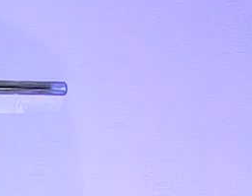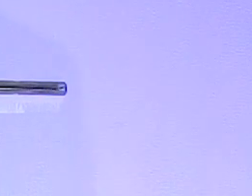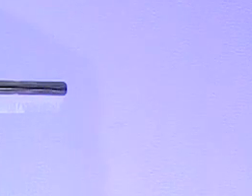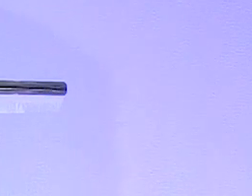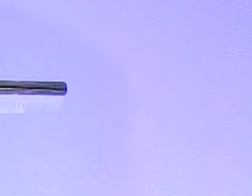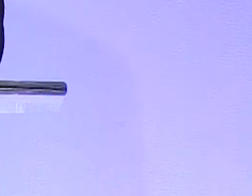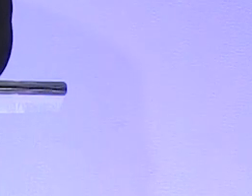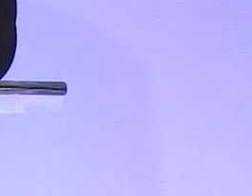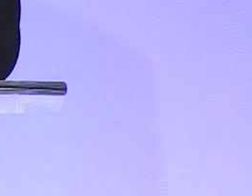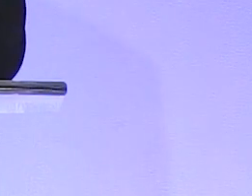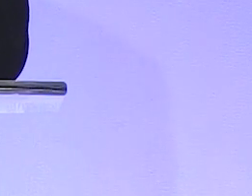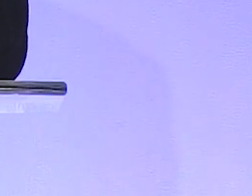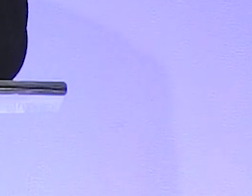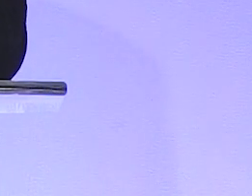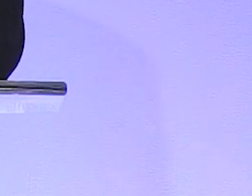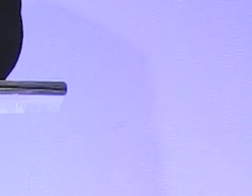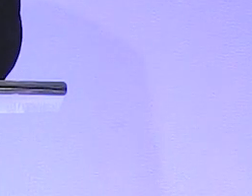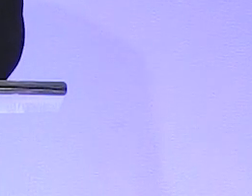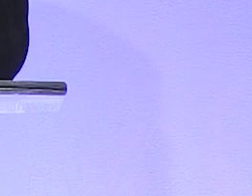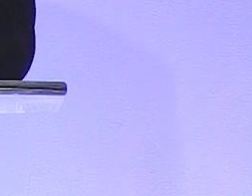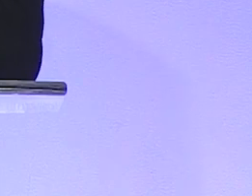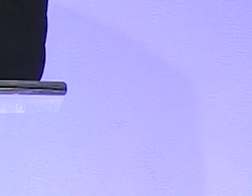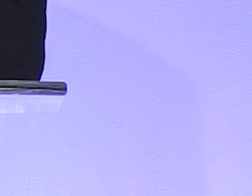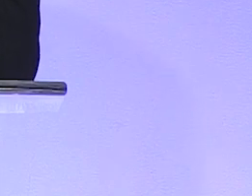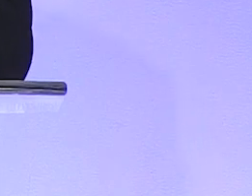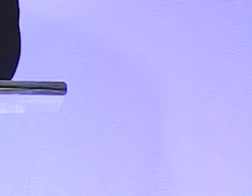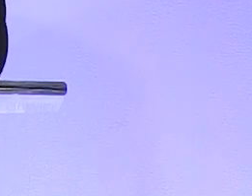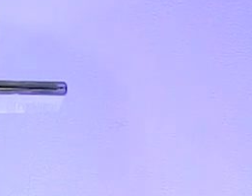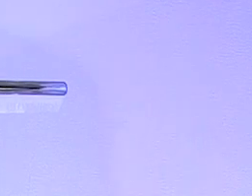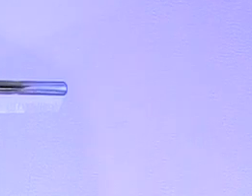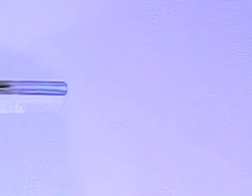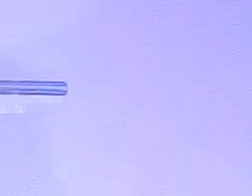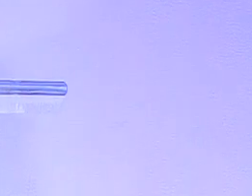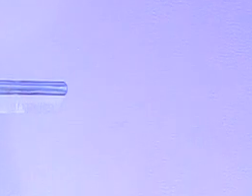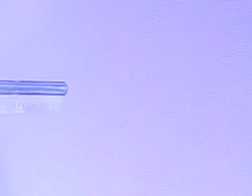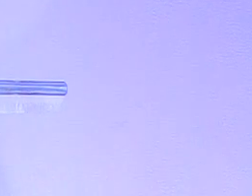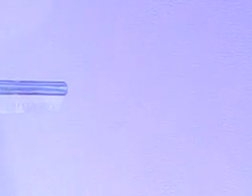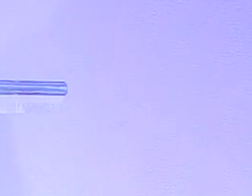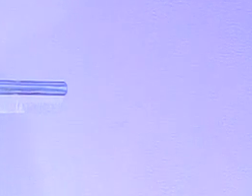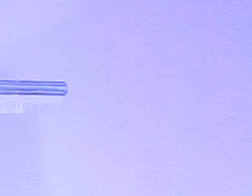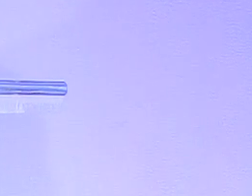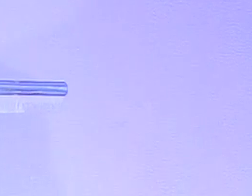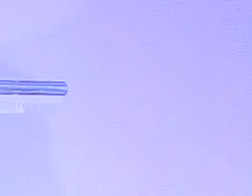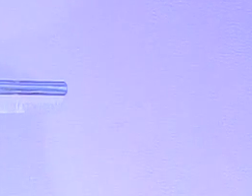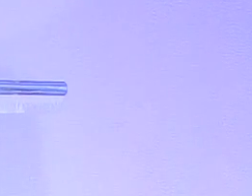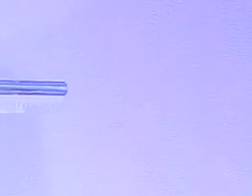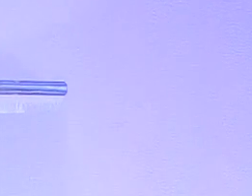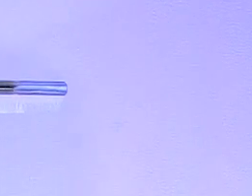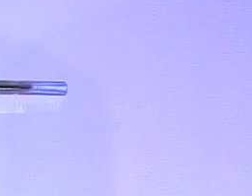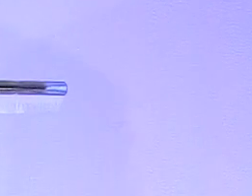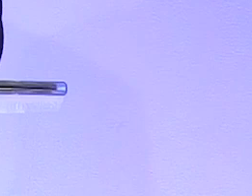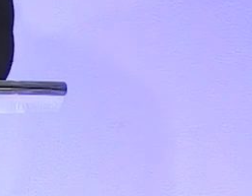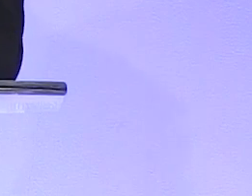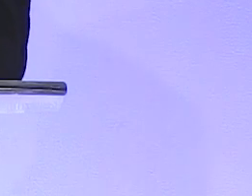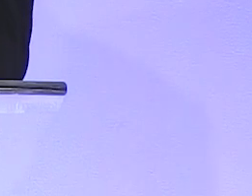why don't you sit tight, get ready to be taken on this mountaintop experience. But